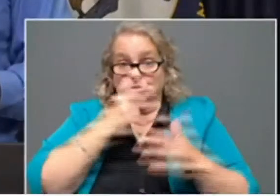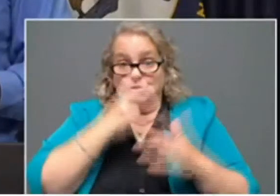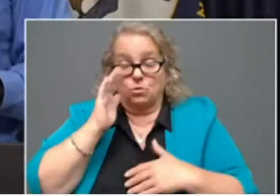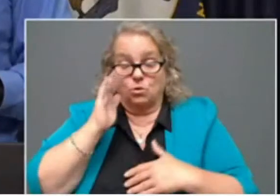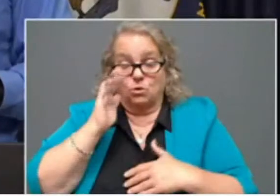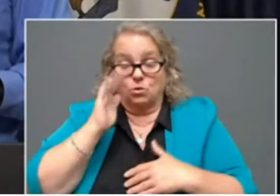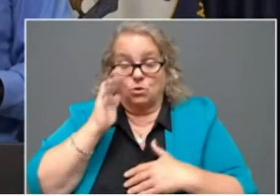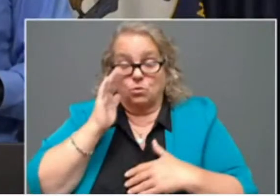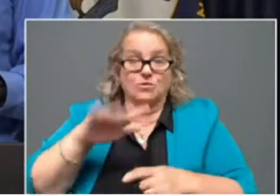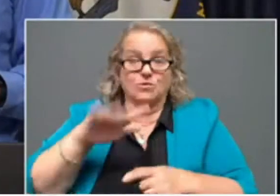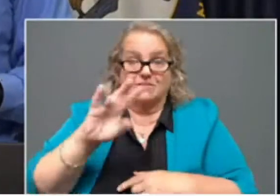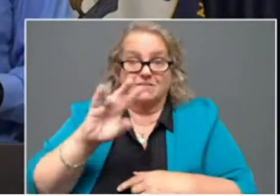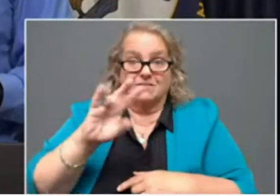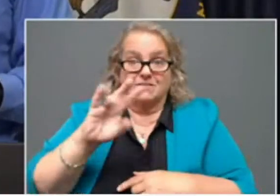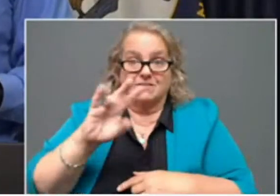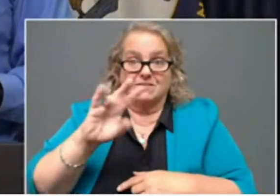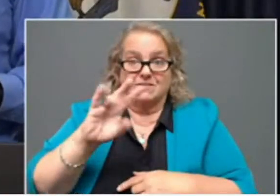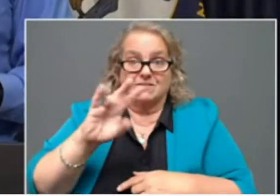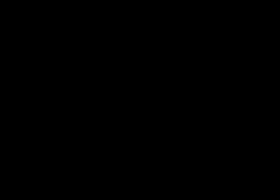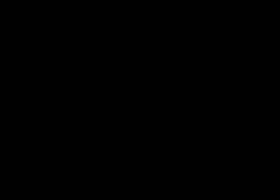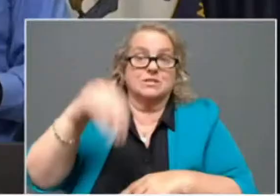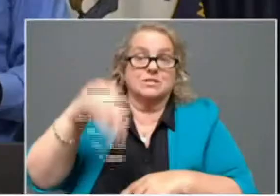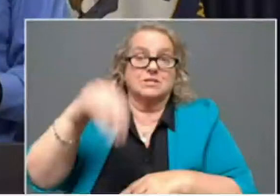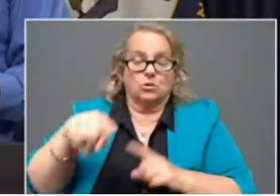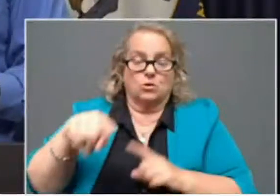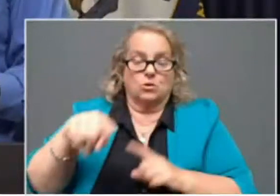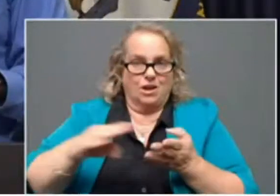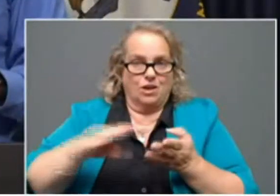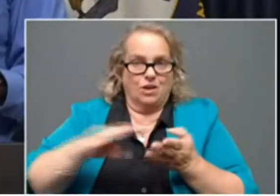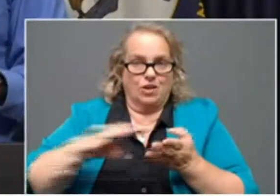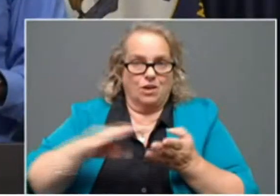and plus percent when they released the most recent 2-week,